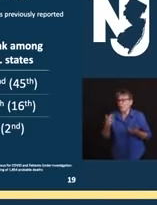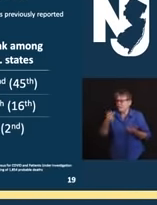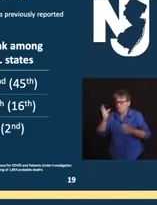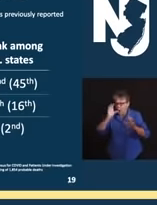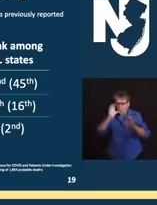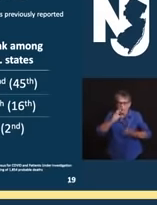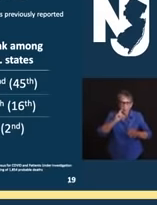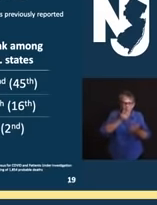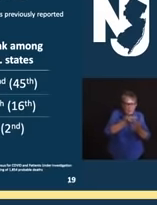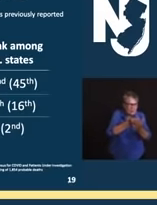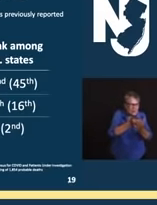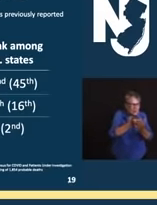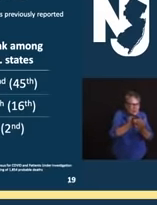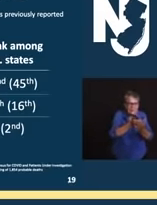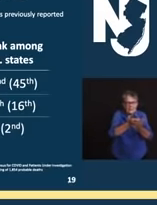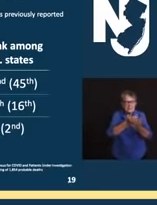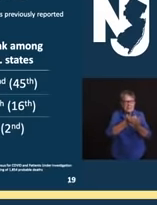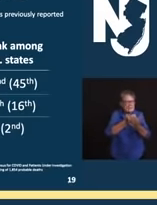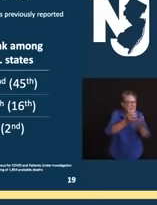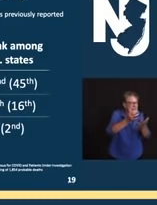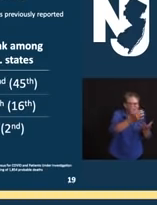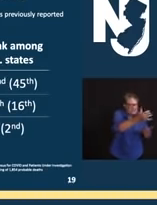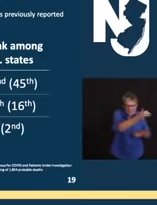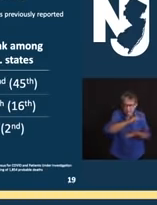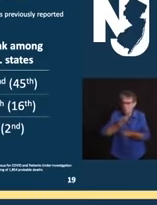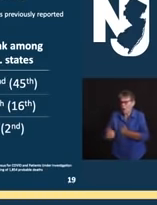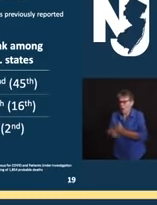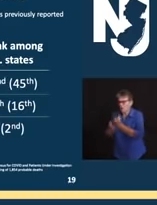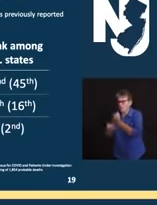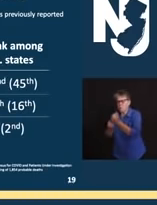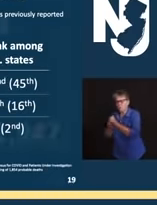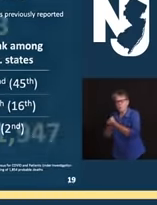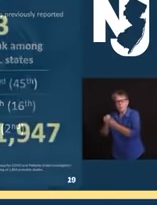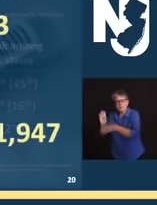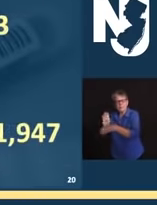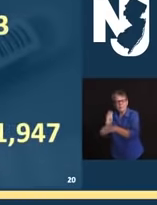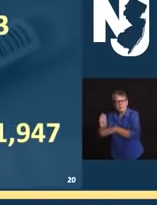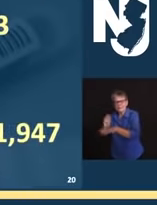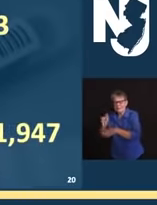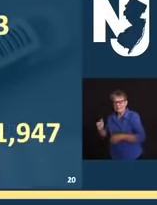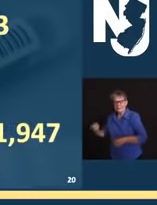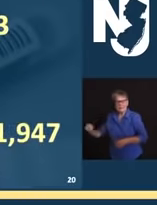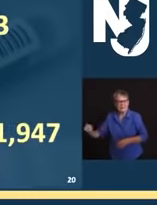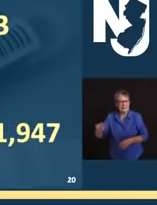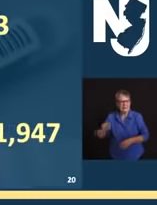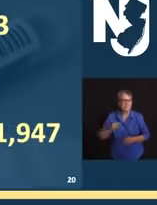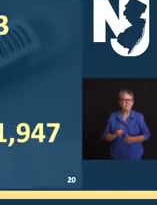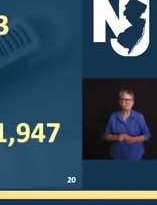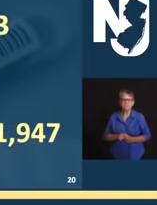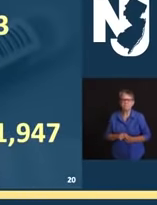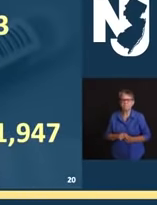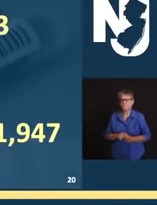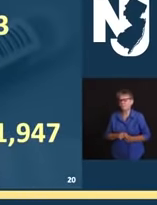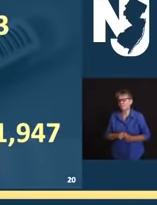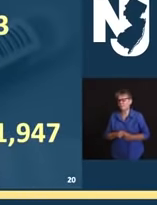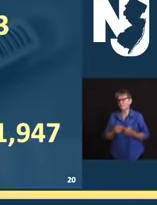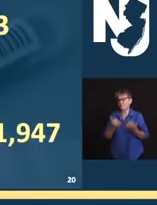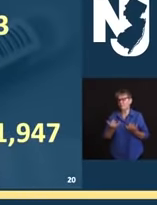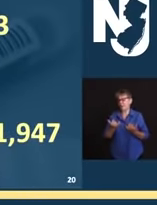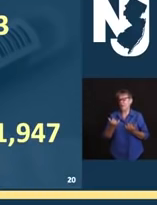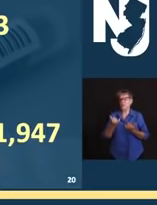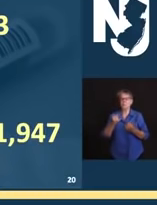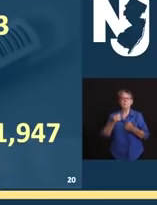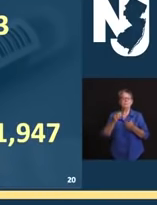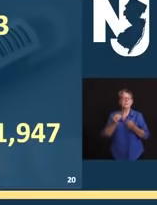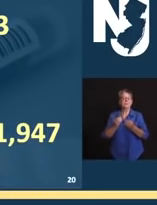expense of losing lives. And so with that, today we are reporting the loss of another 22 blessed residents, and in just